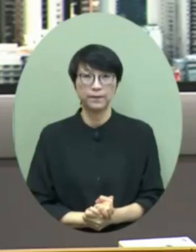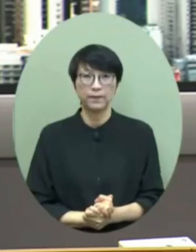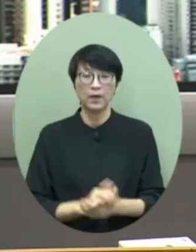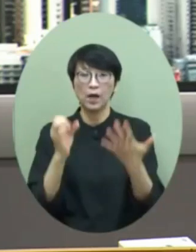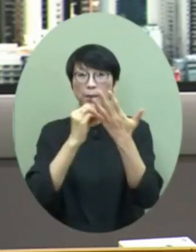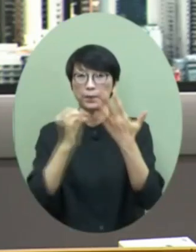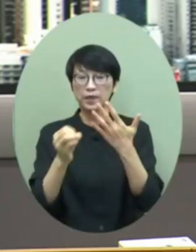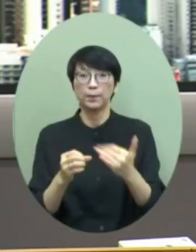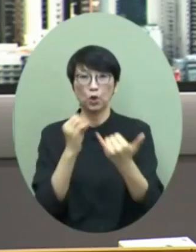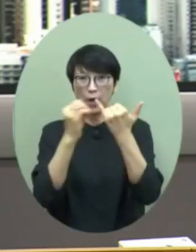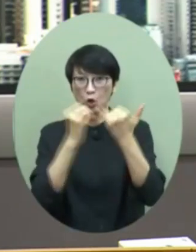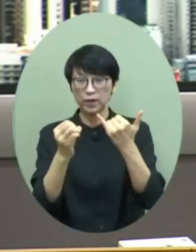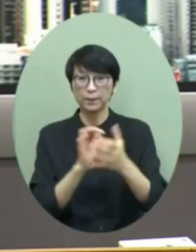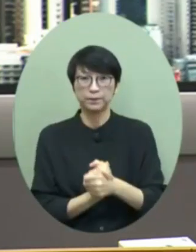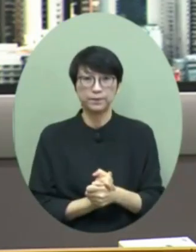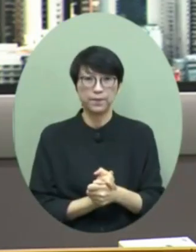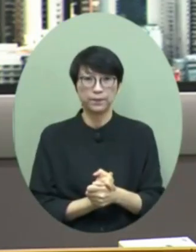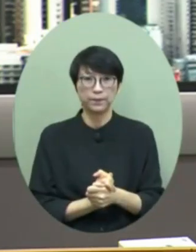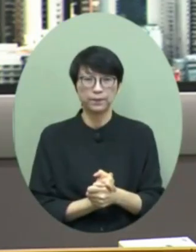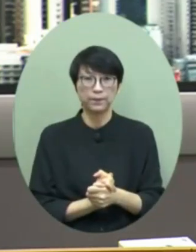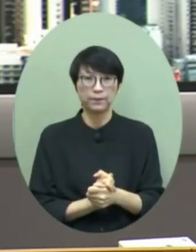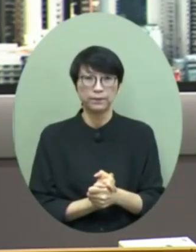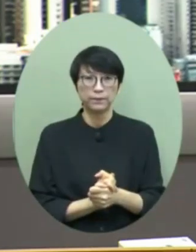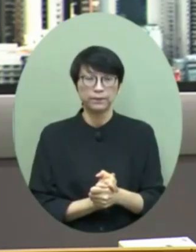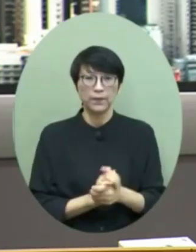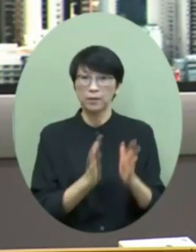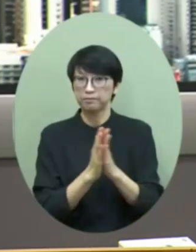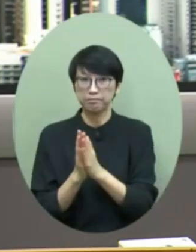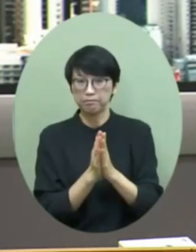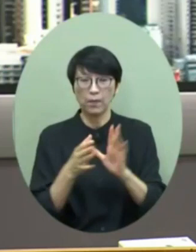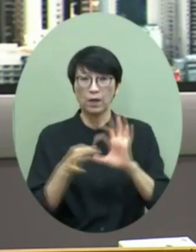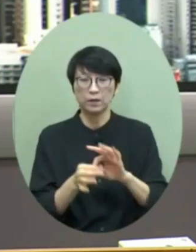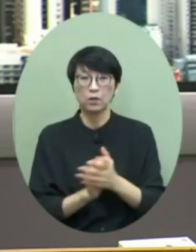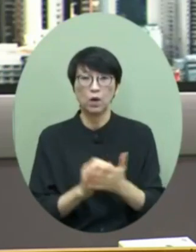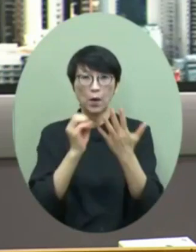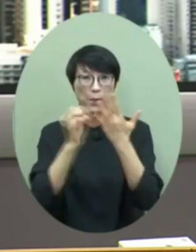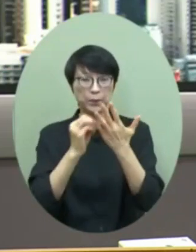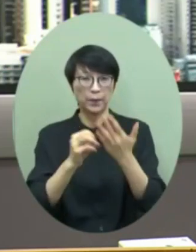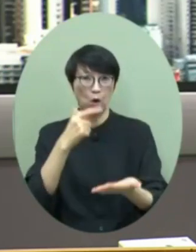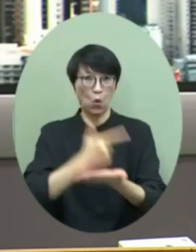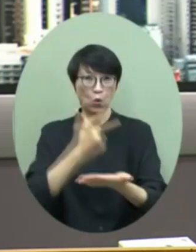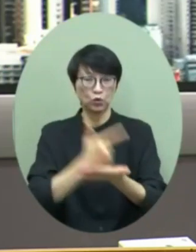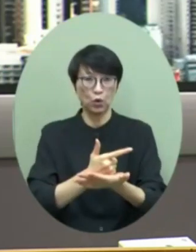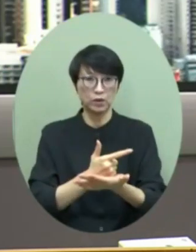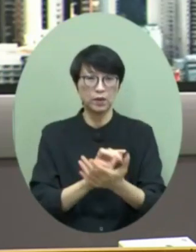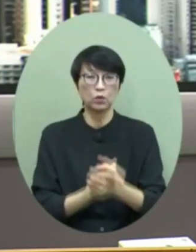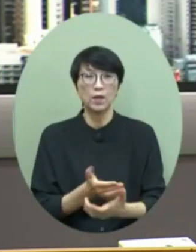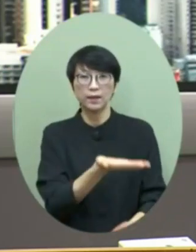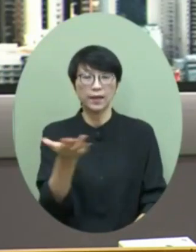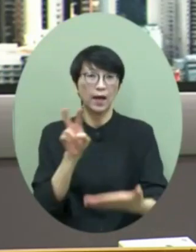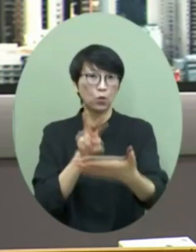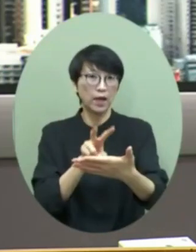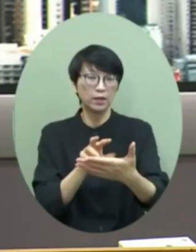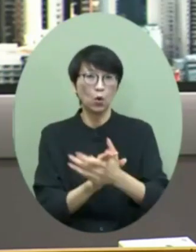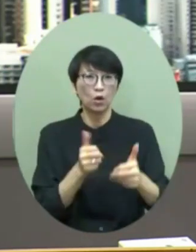to the other two questions. On Articles 50 and 60, they are actually complementary. Article 50, there is